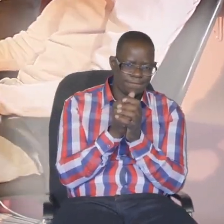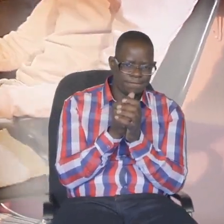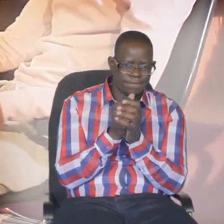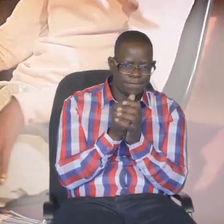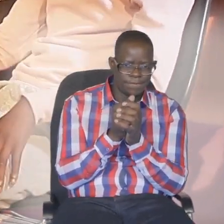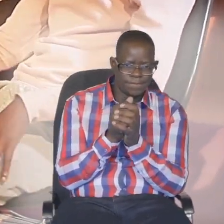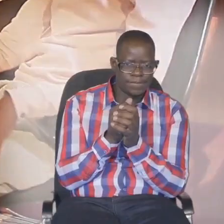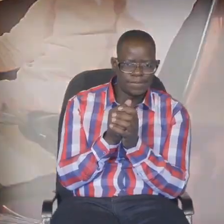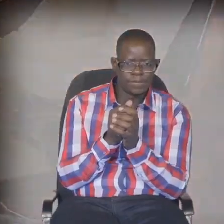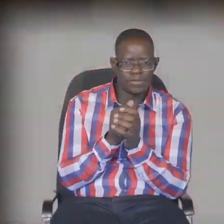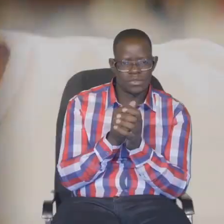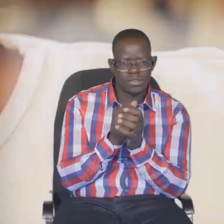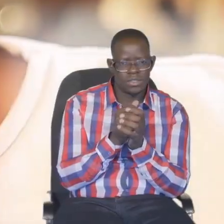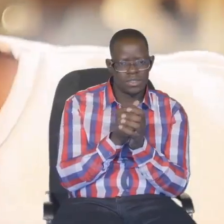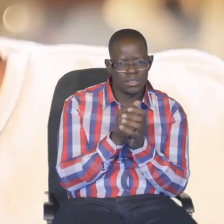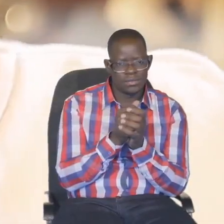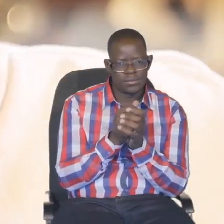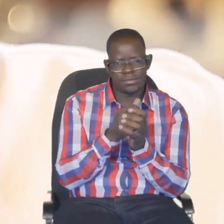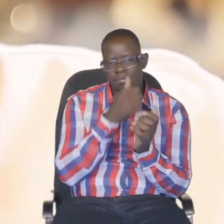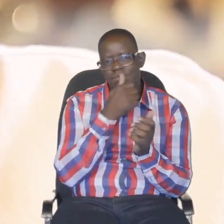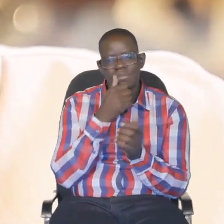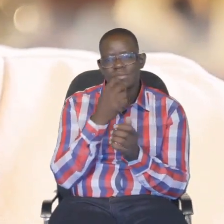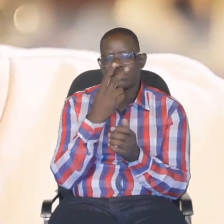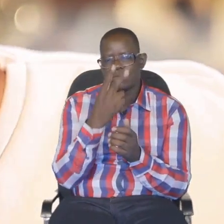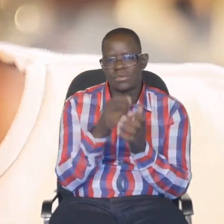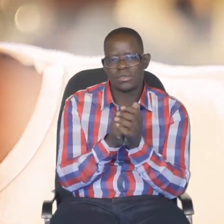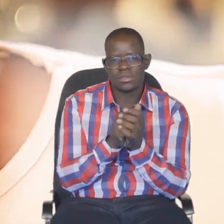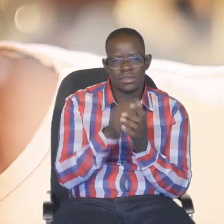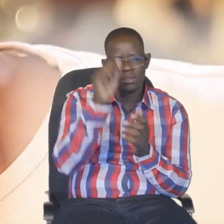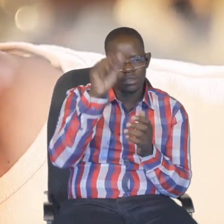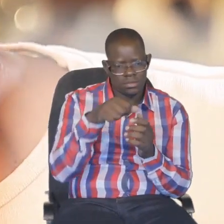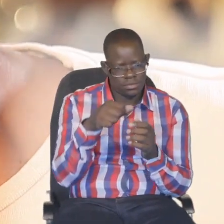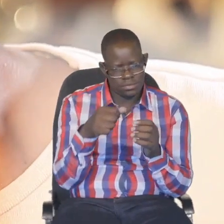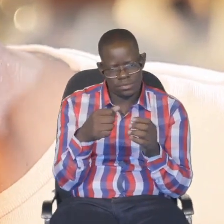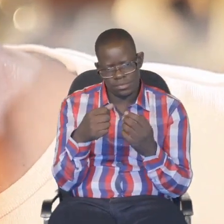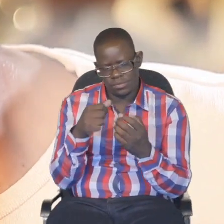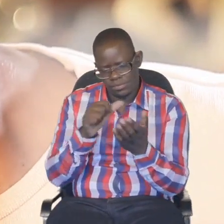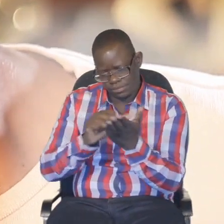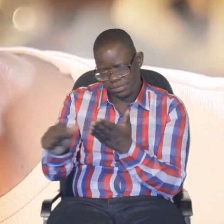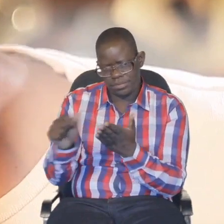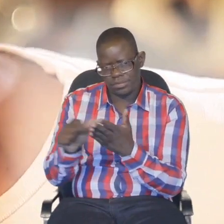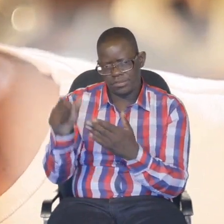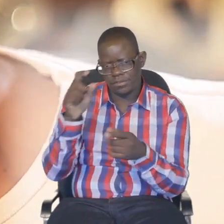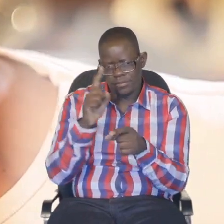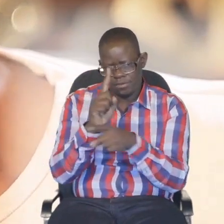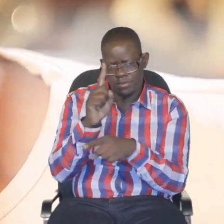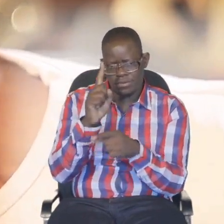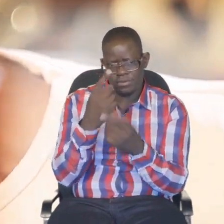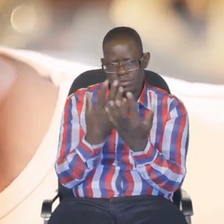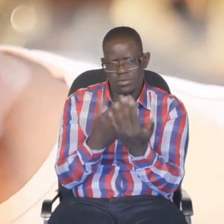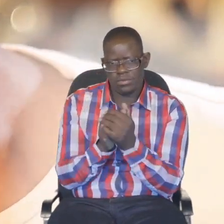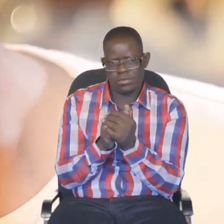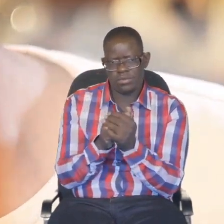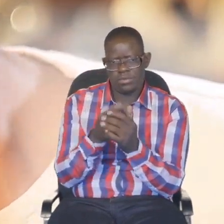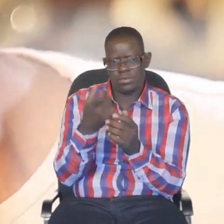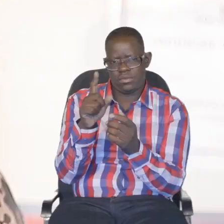Oh, what? Oh, thanks. Ansara, I don't want to upset you, but you really must make an effort to pay these accounts always first without having to wait for